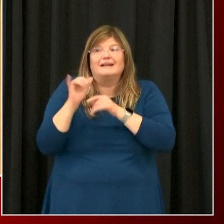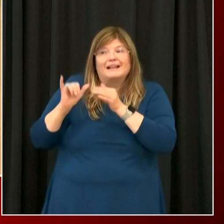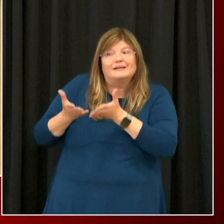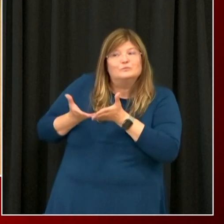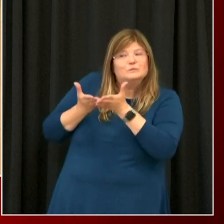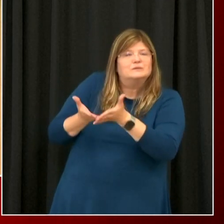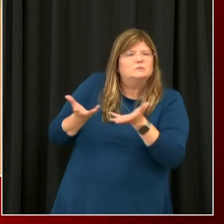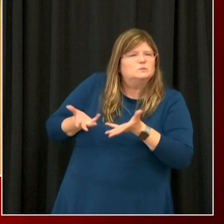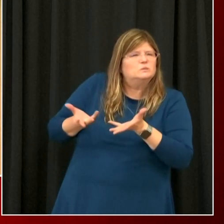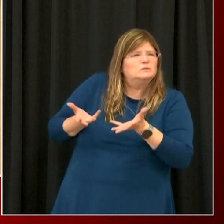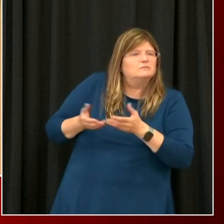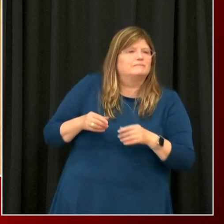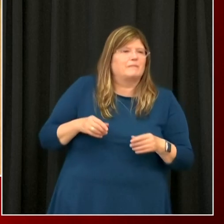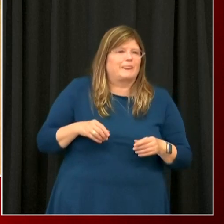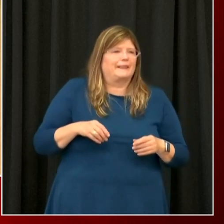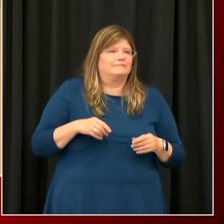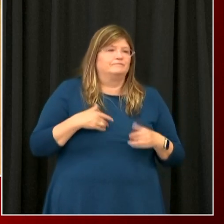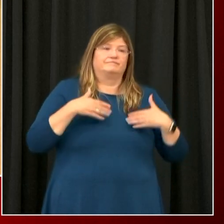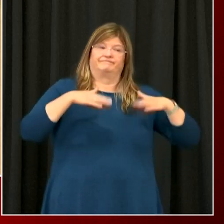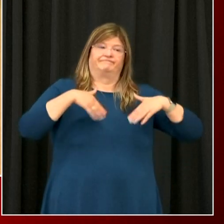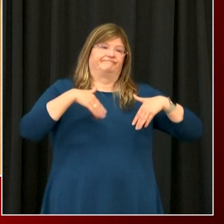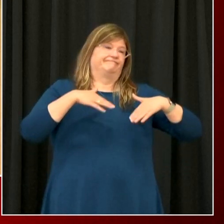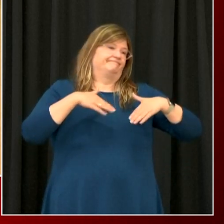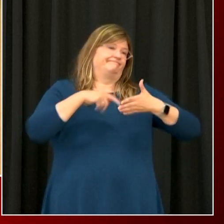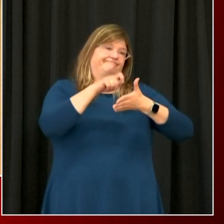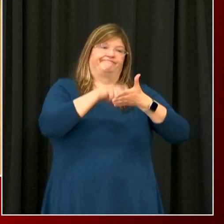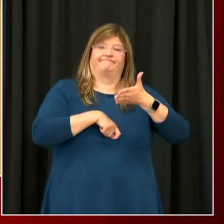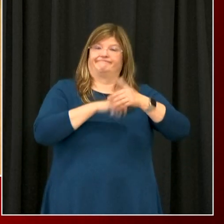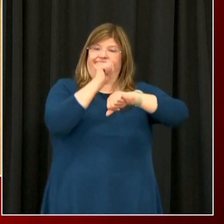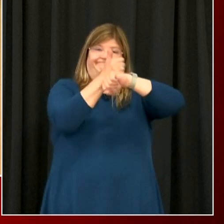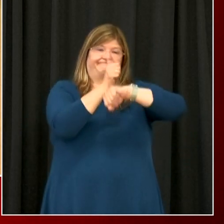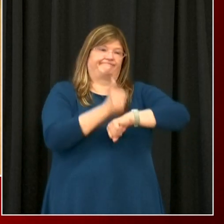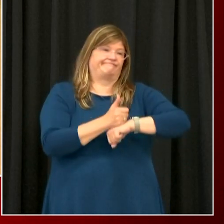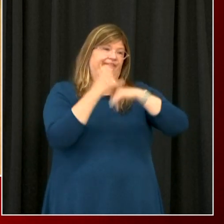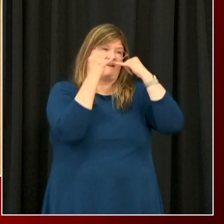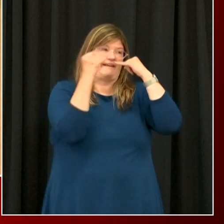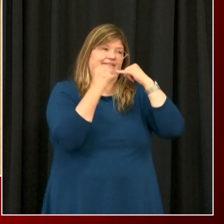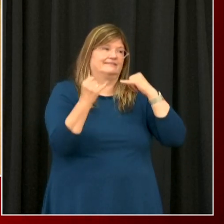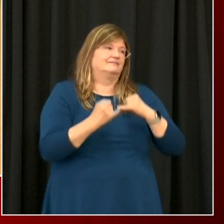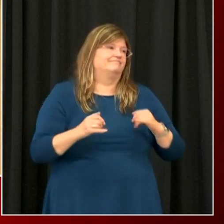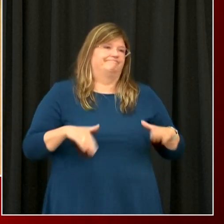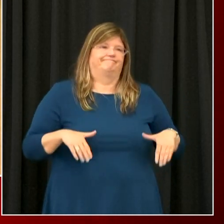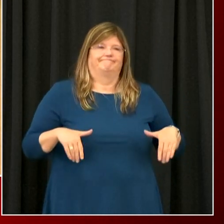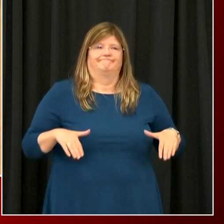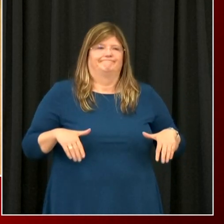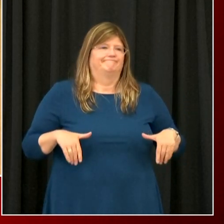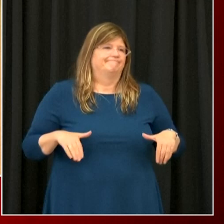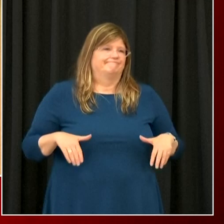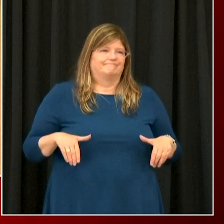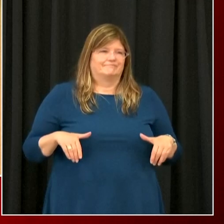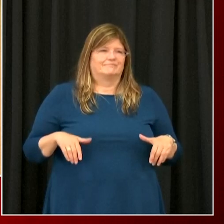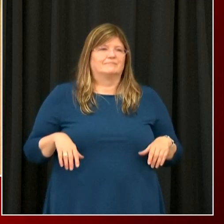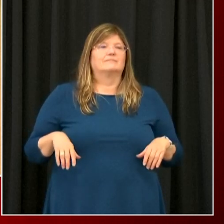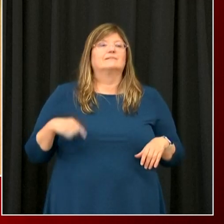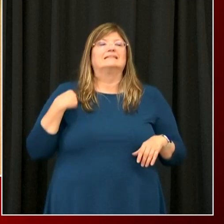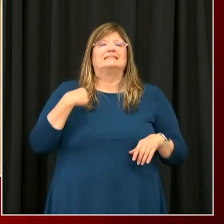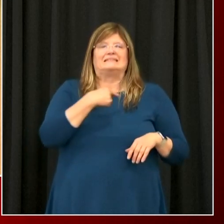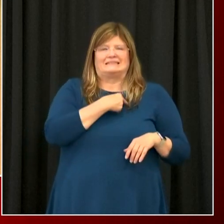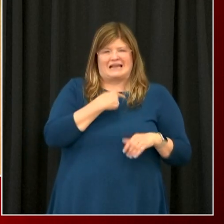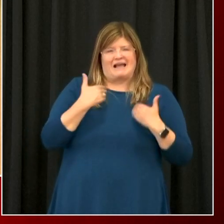not drafted the order to put them in place as yet. We had some questions from